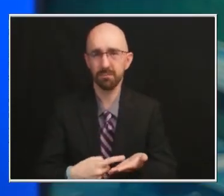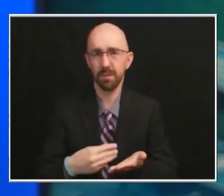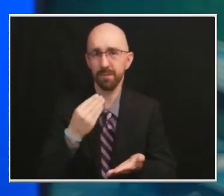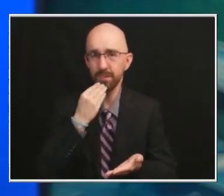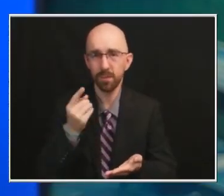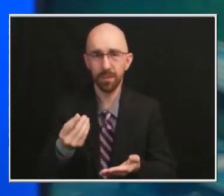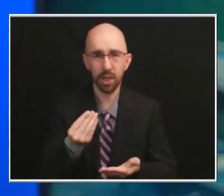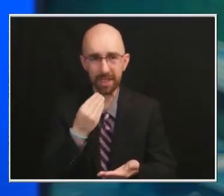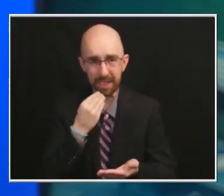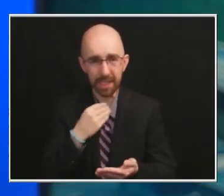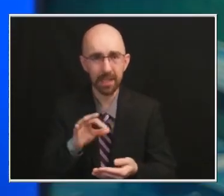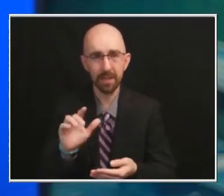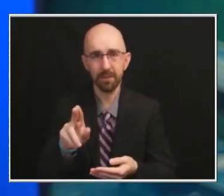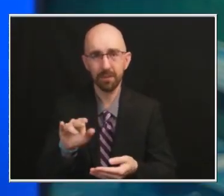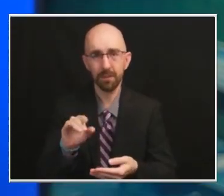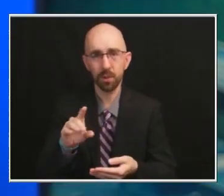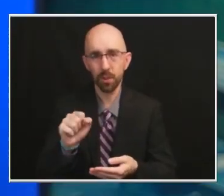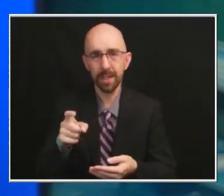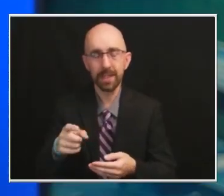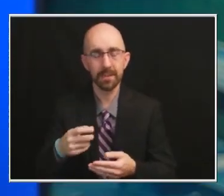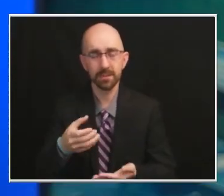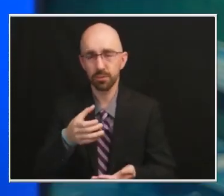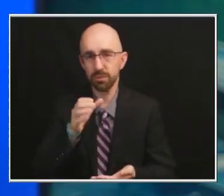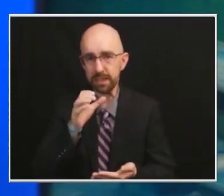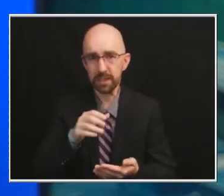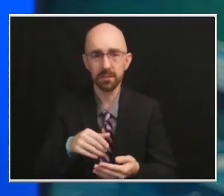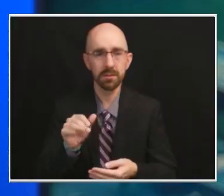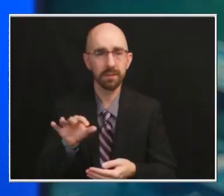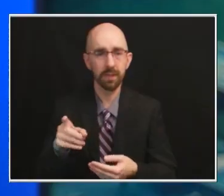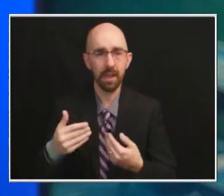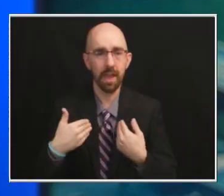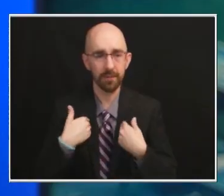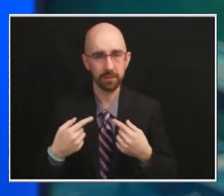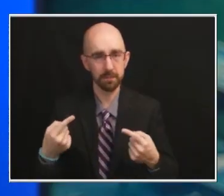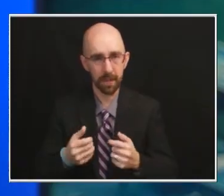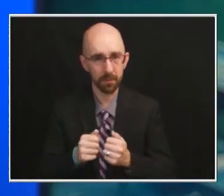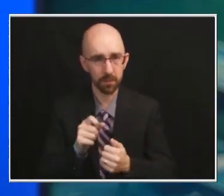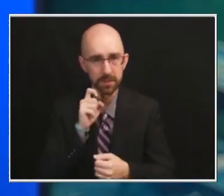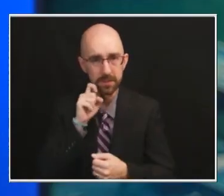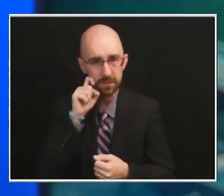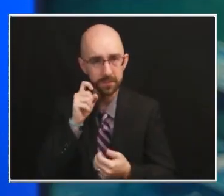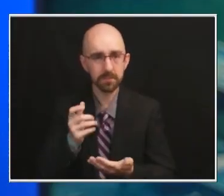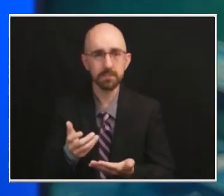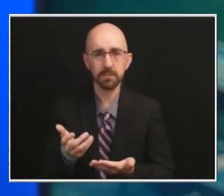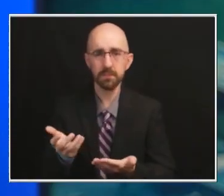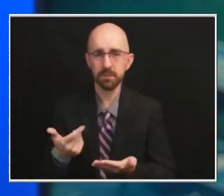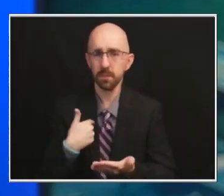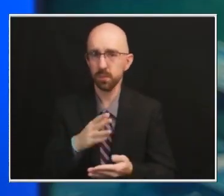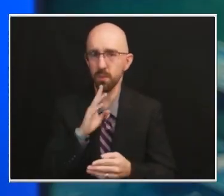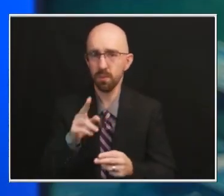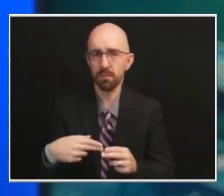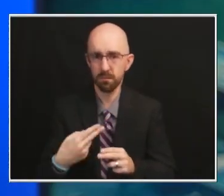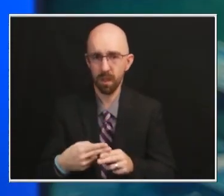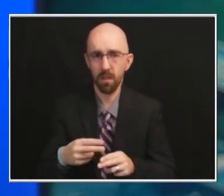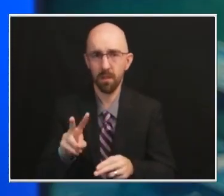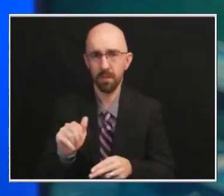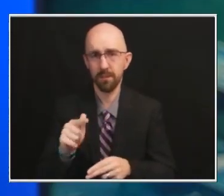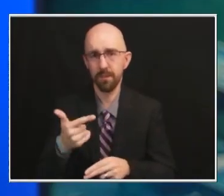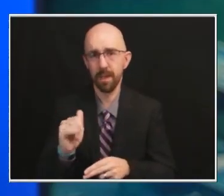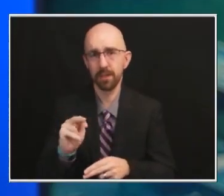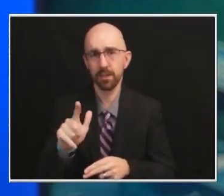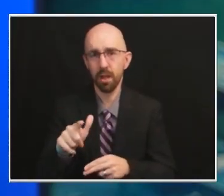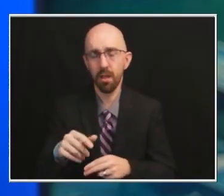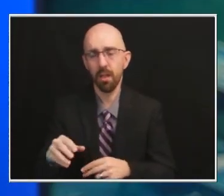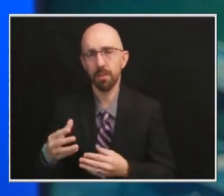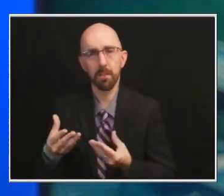fluids they're taking in. If they're having pain with intercourse, then we're talking vaginal moisturizers